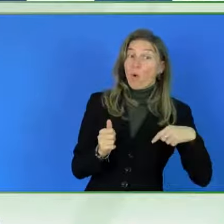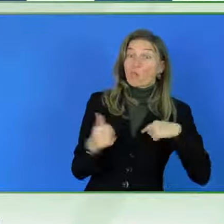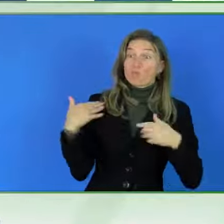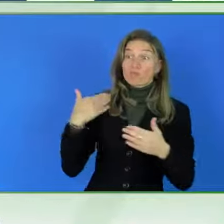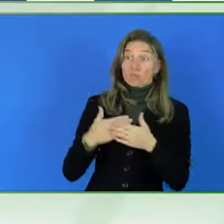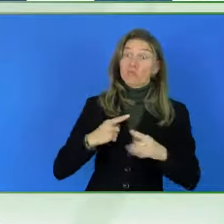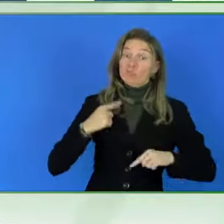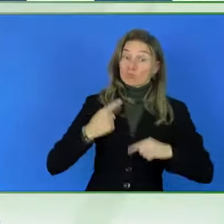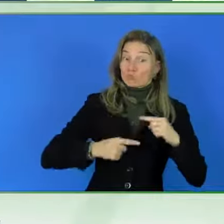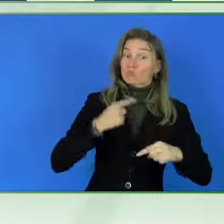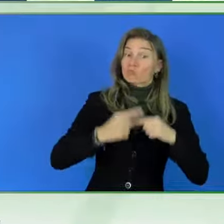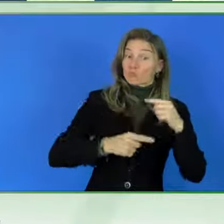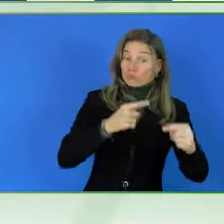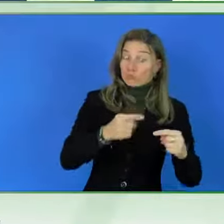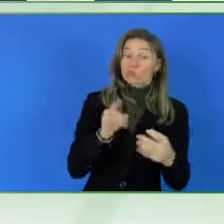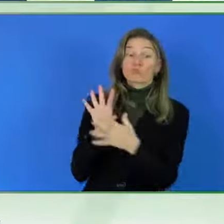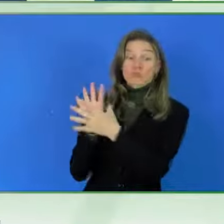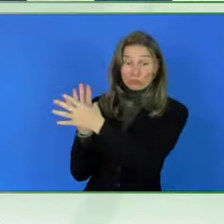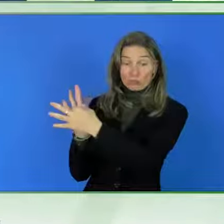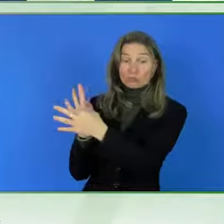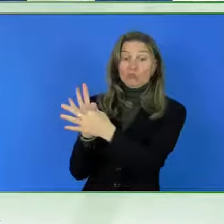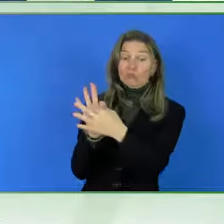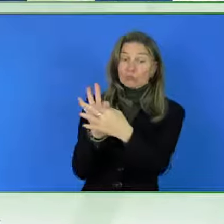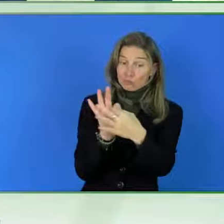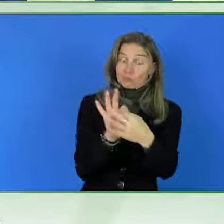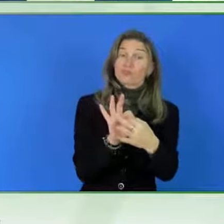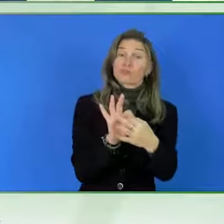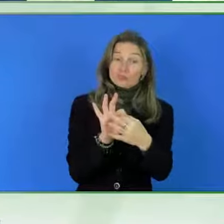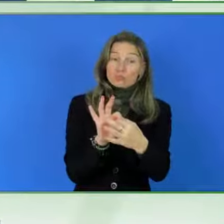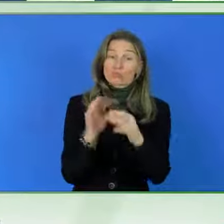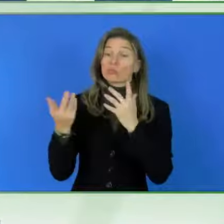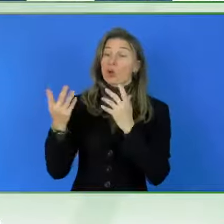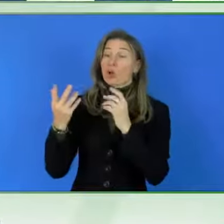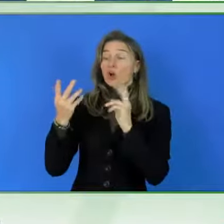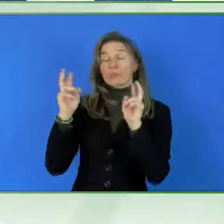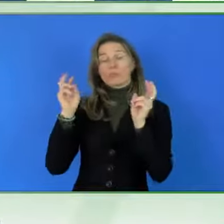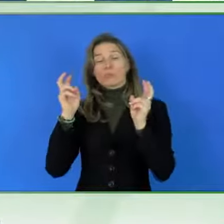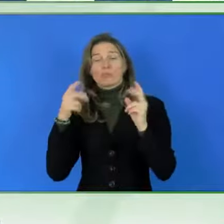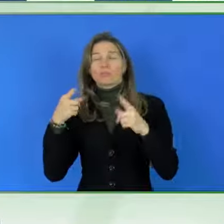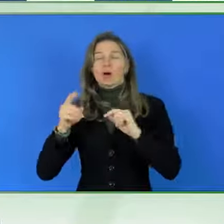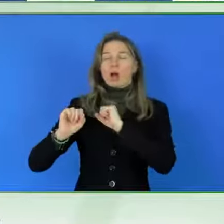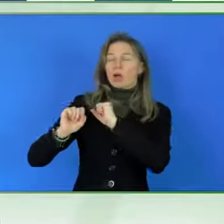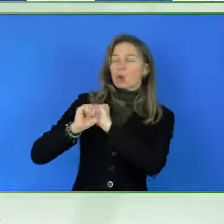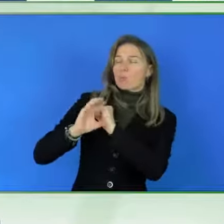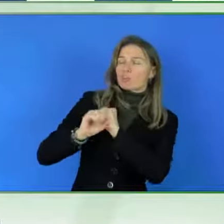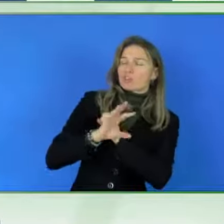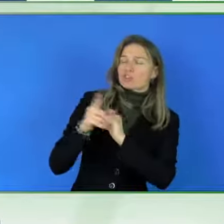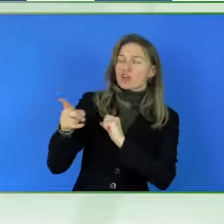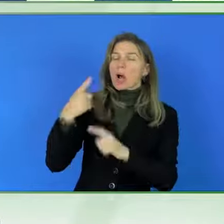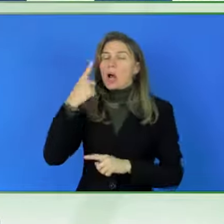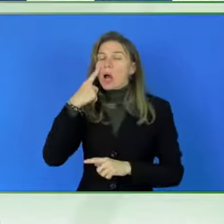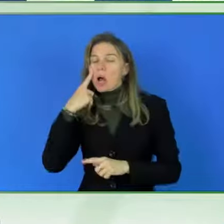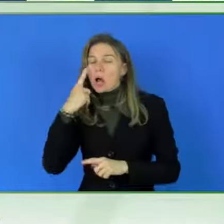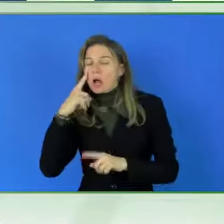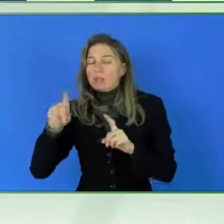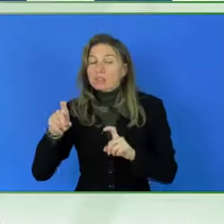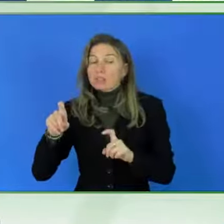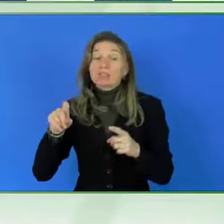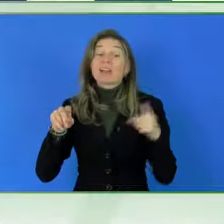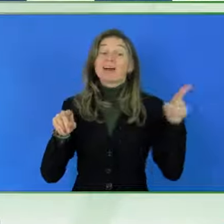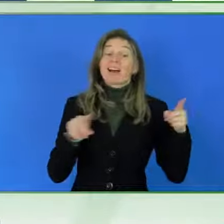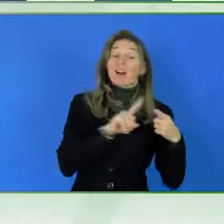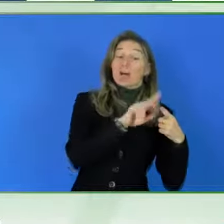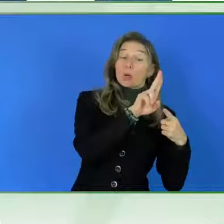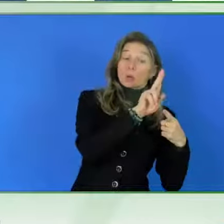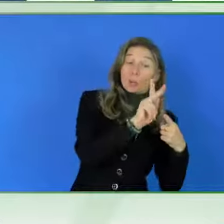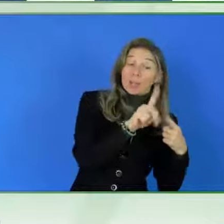front. We have commercial trials where we've been live for in the UK, in London and Birmingham,